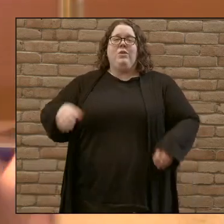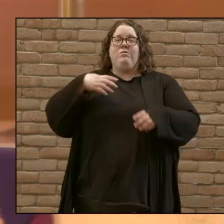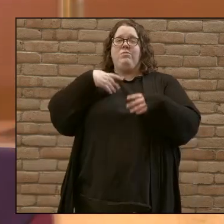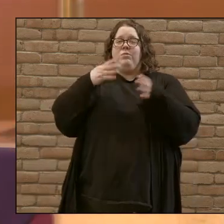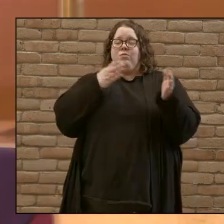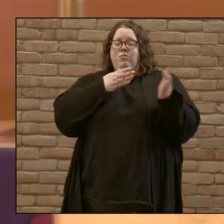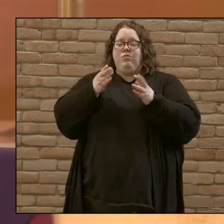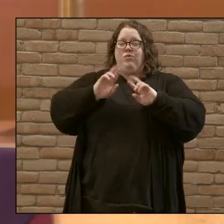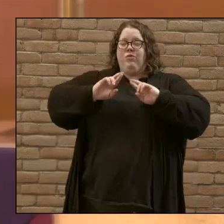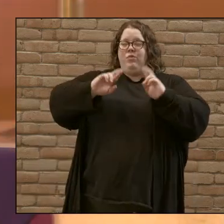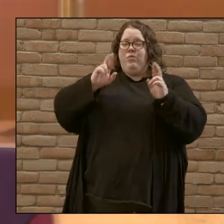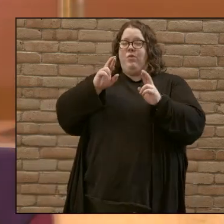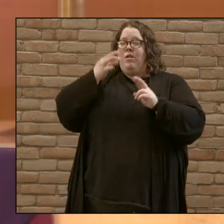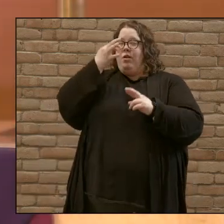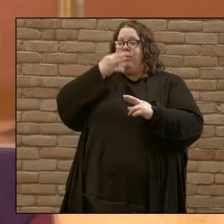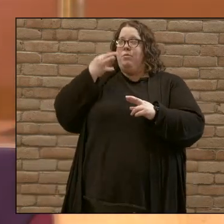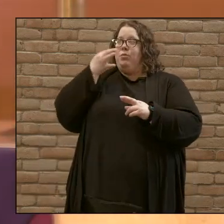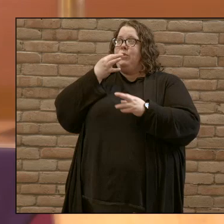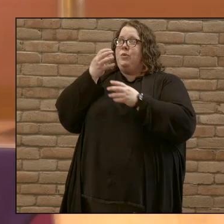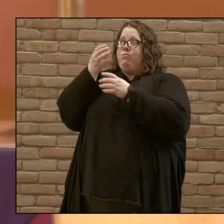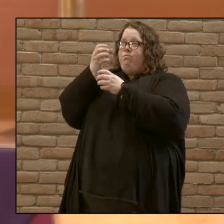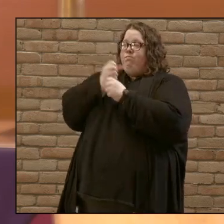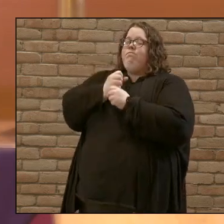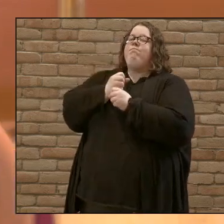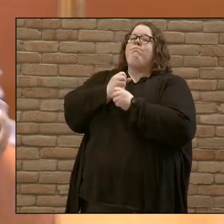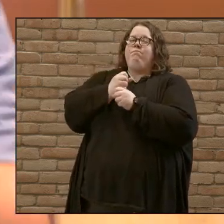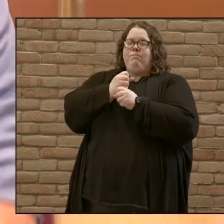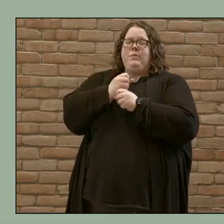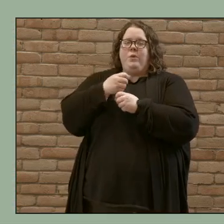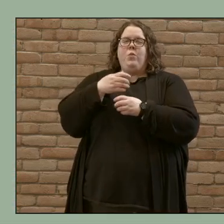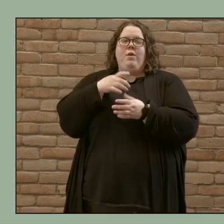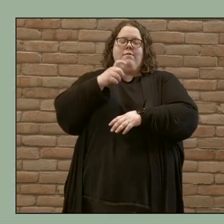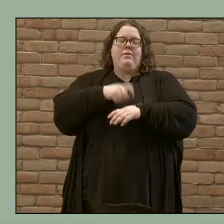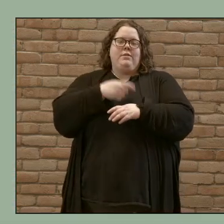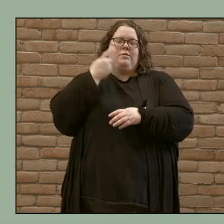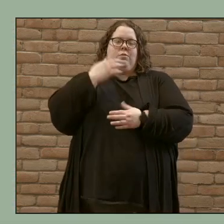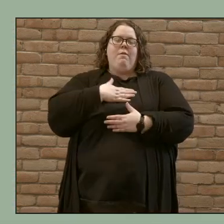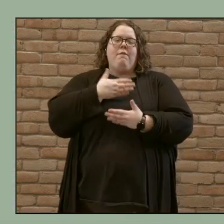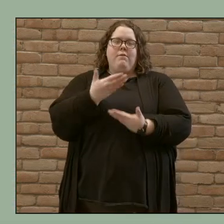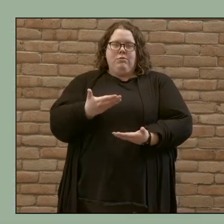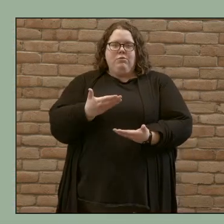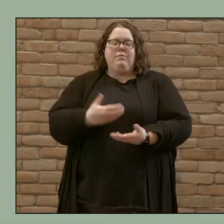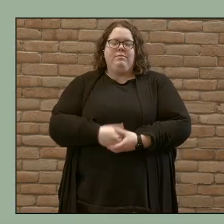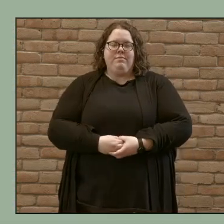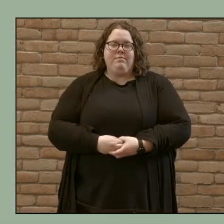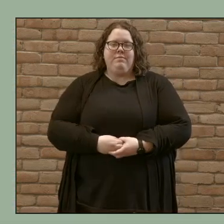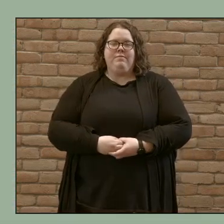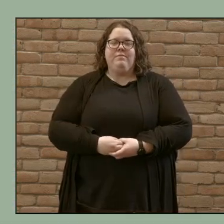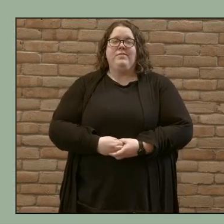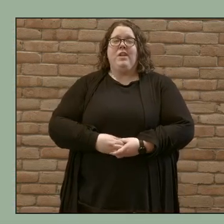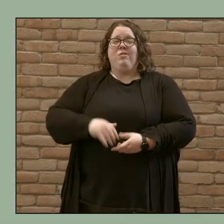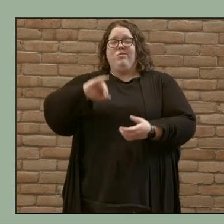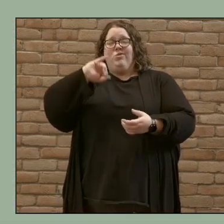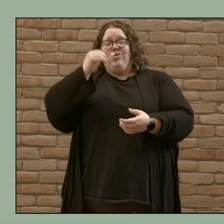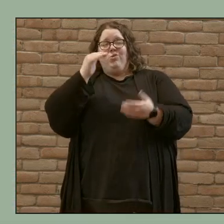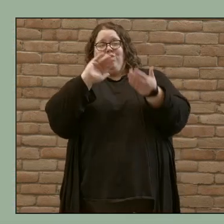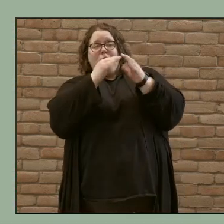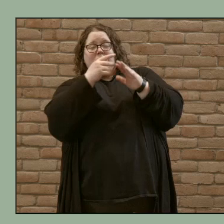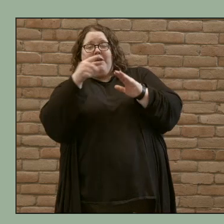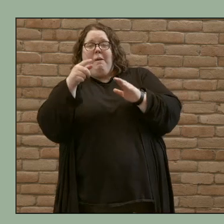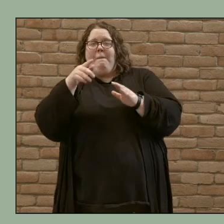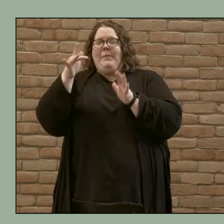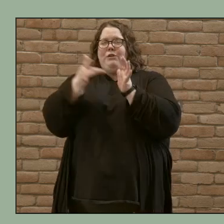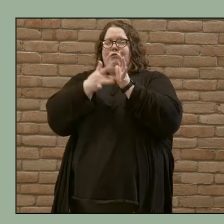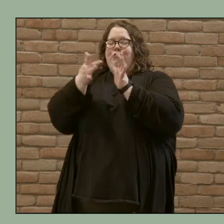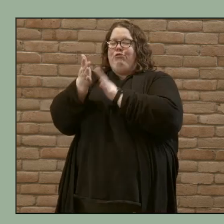have a time of confession. As Jesus entered into Jerusalem riding a donkey, in an